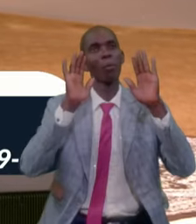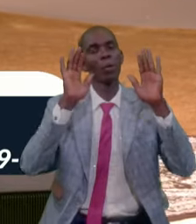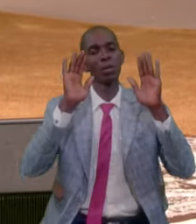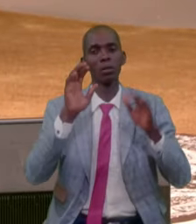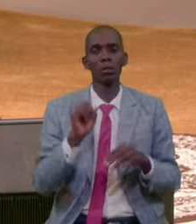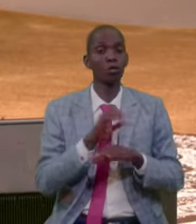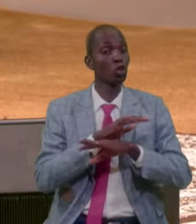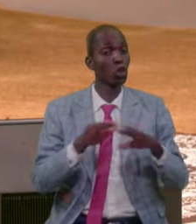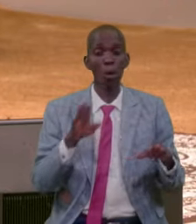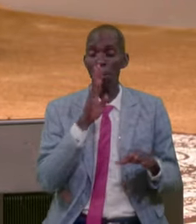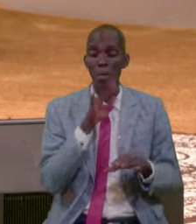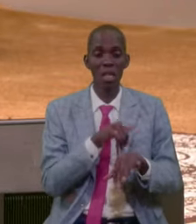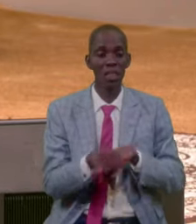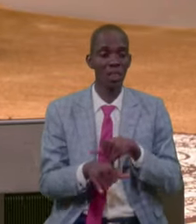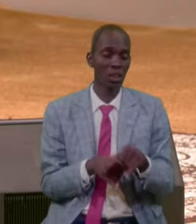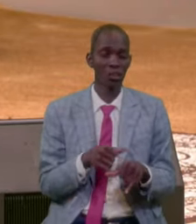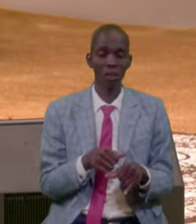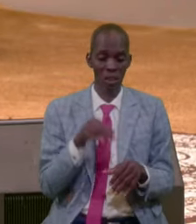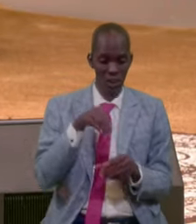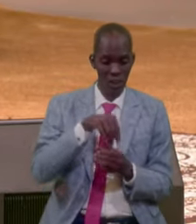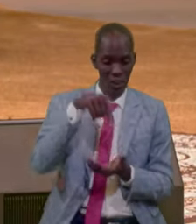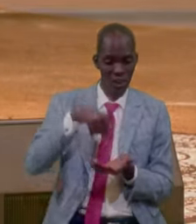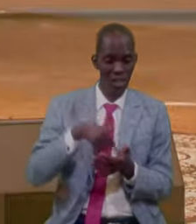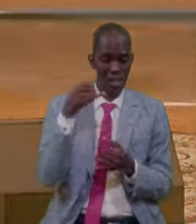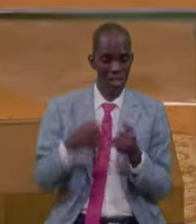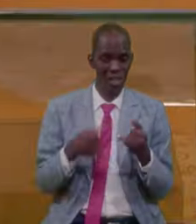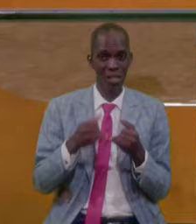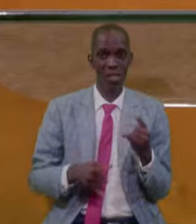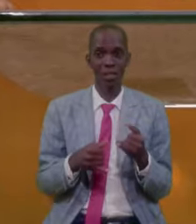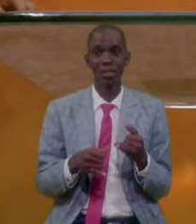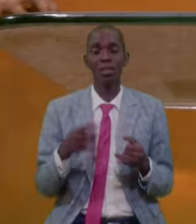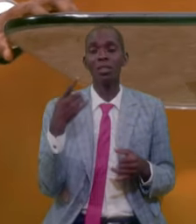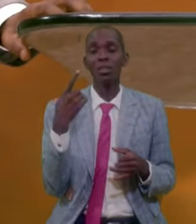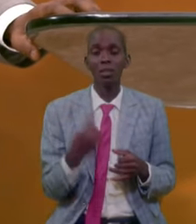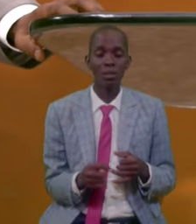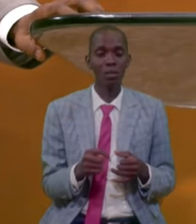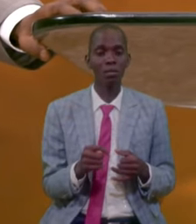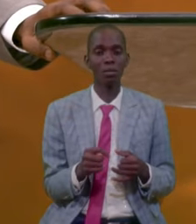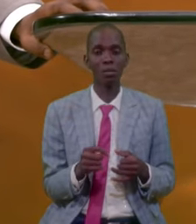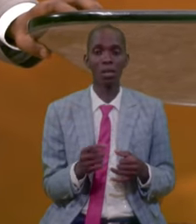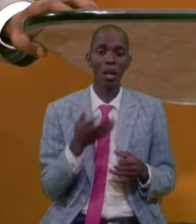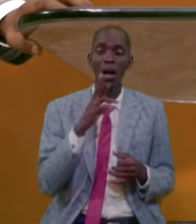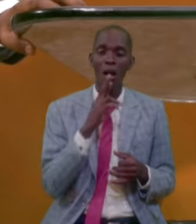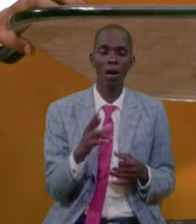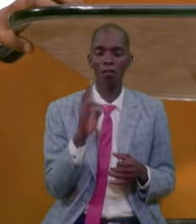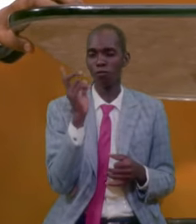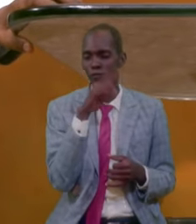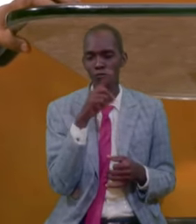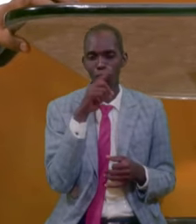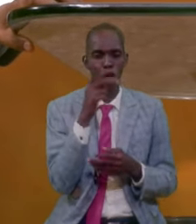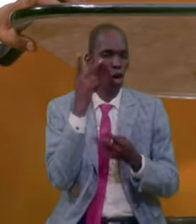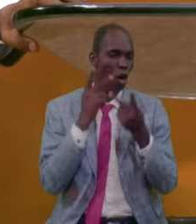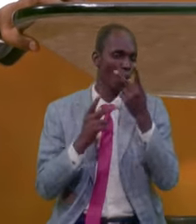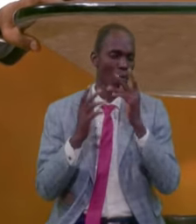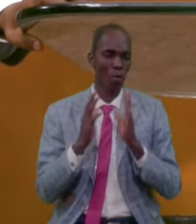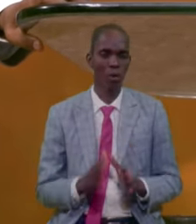be deceived. In these last days, there will arise false prophets, and false Christ that will